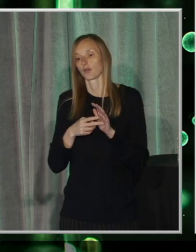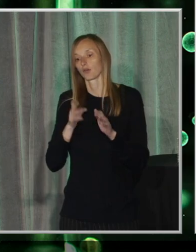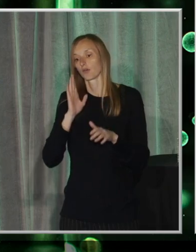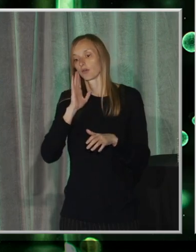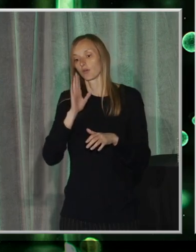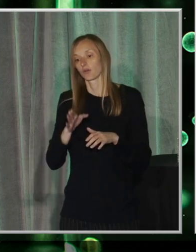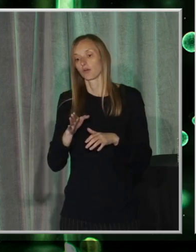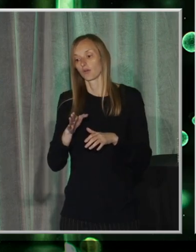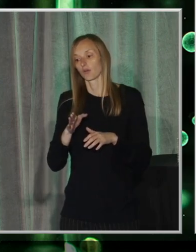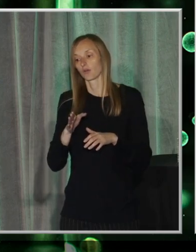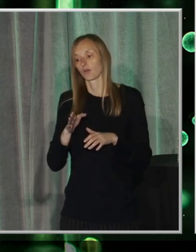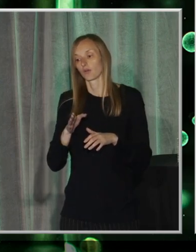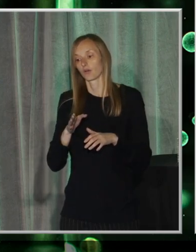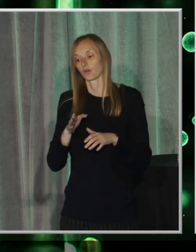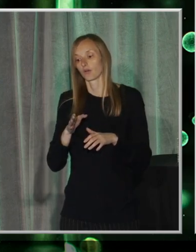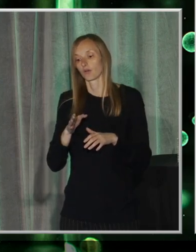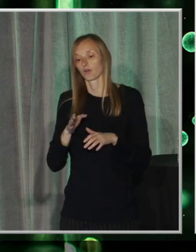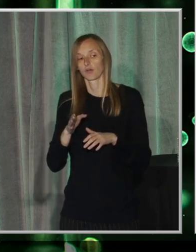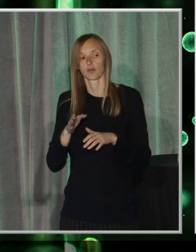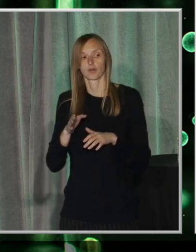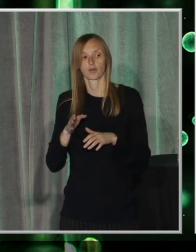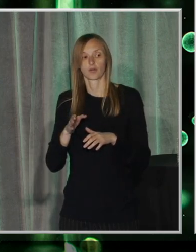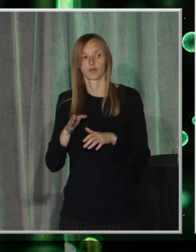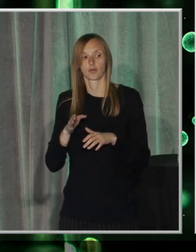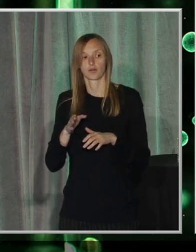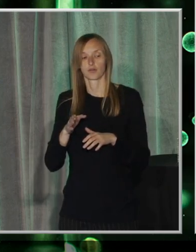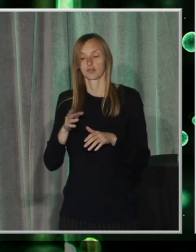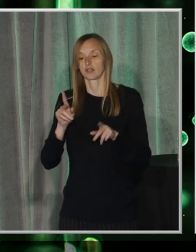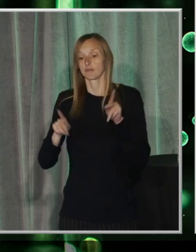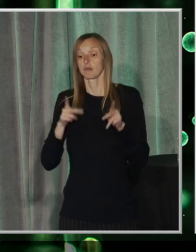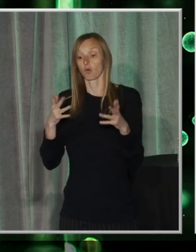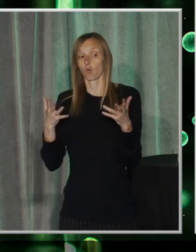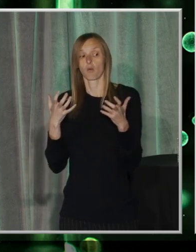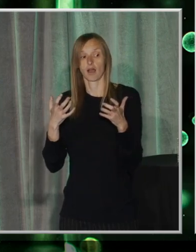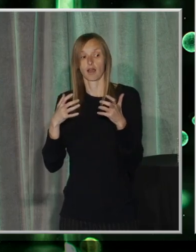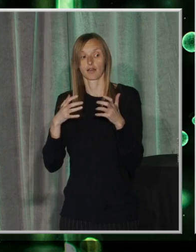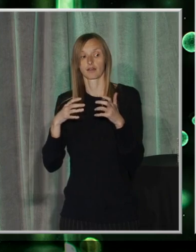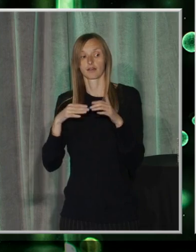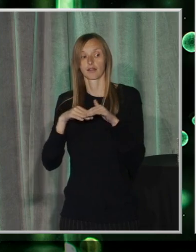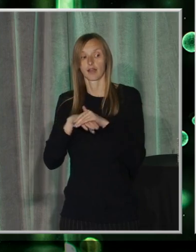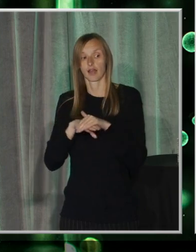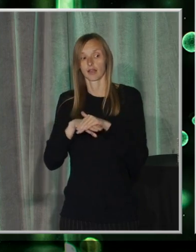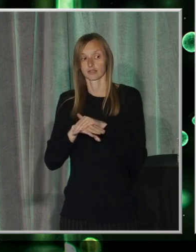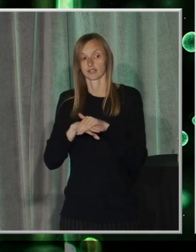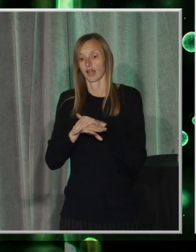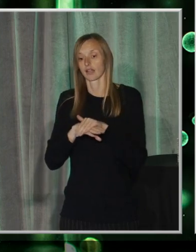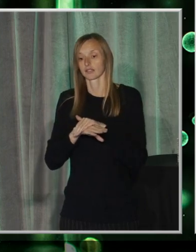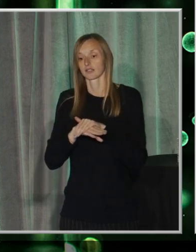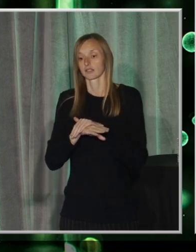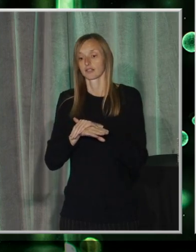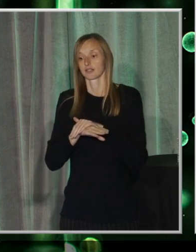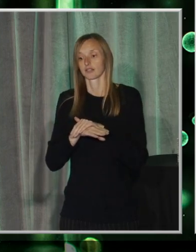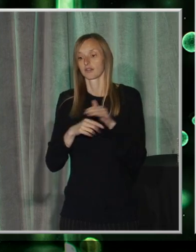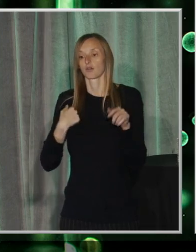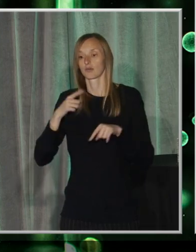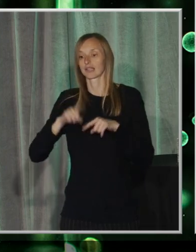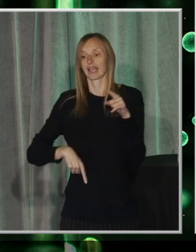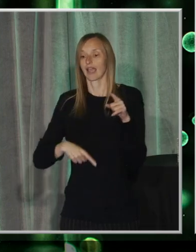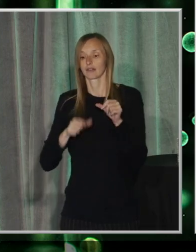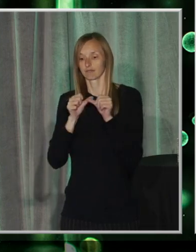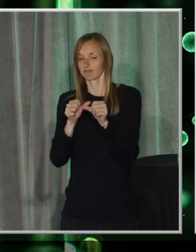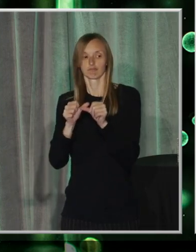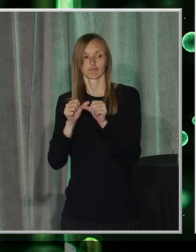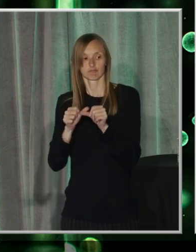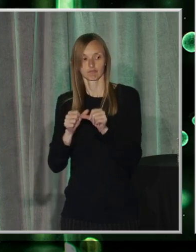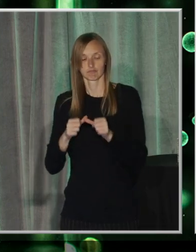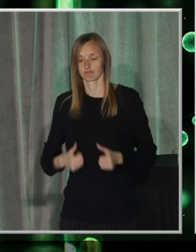it will be high cost. For the people want to access, he or she doesn't will not be able to access